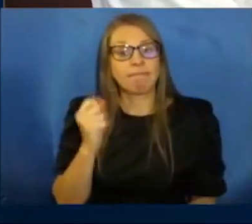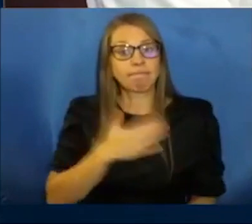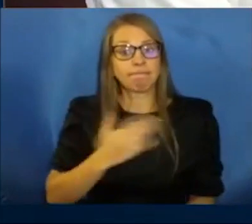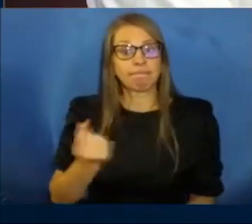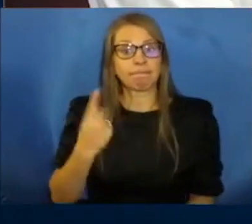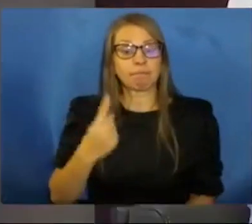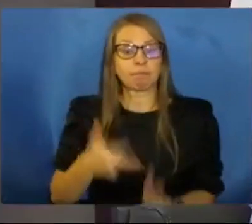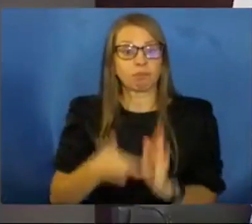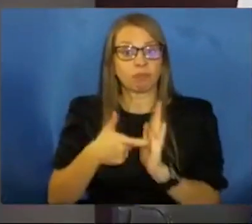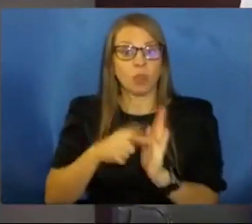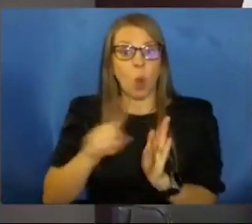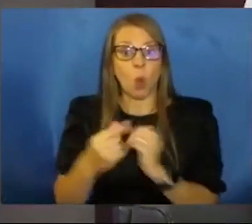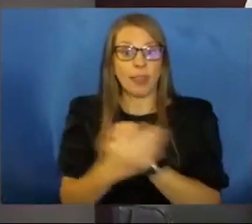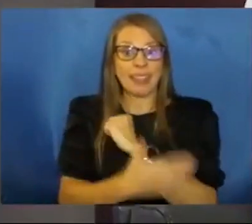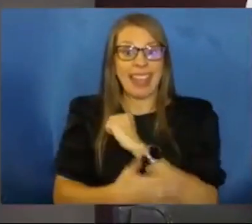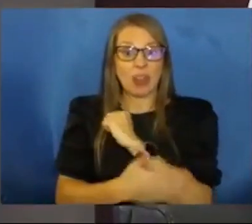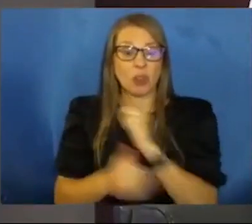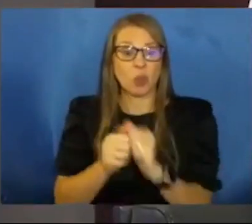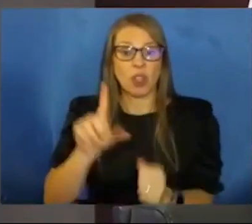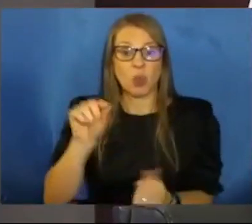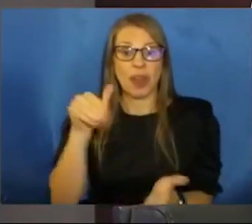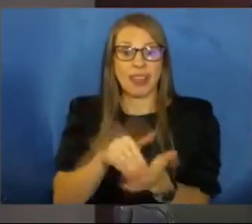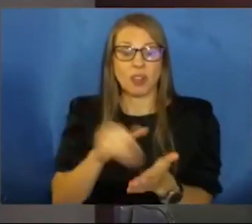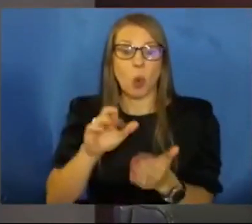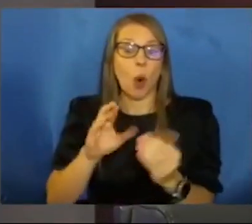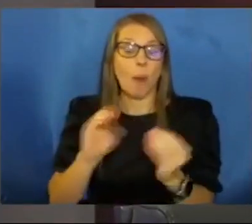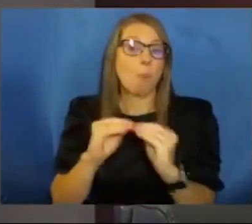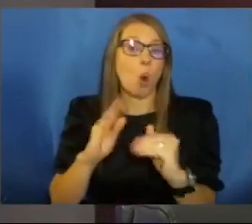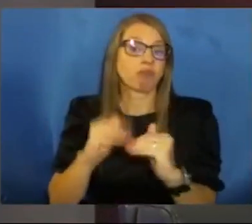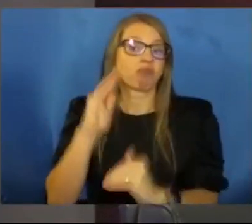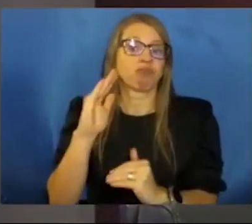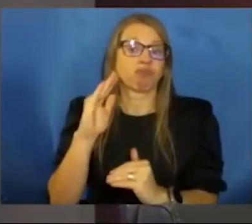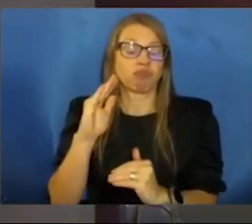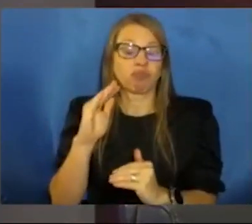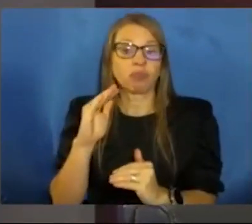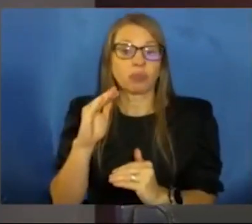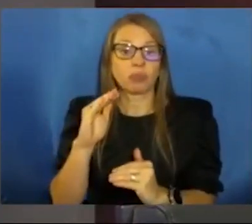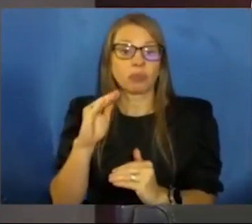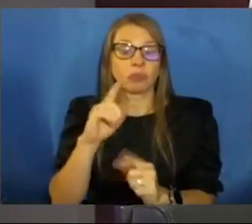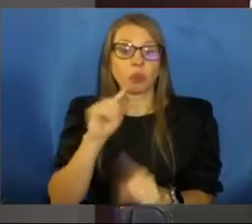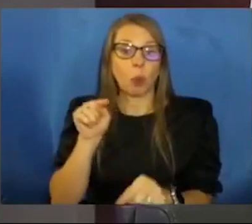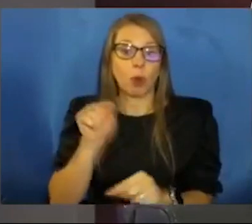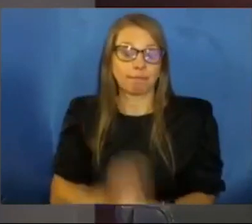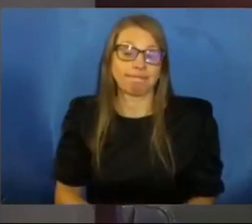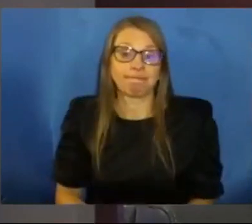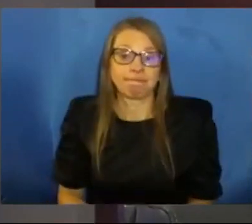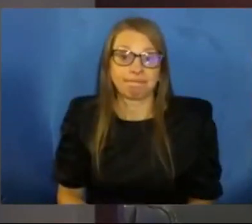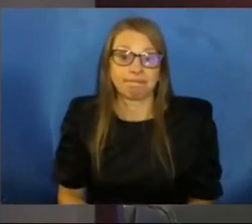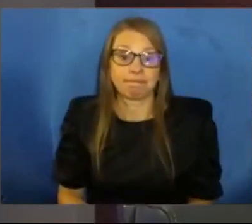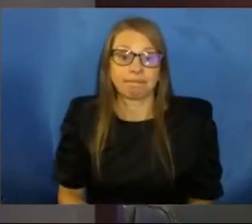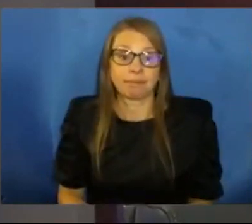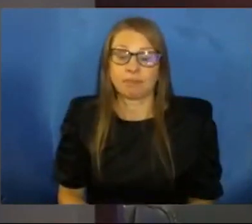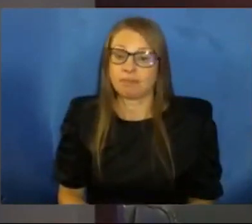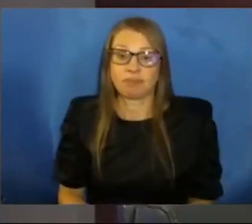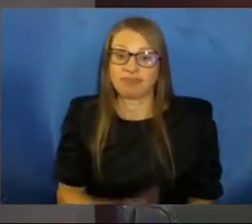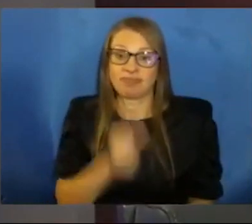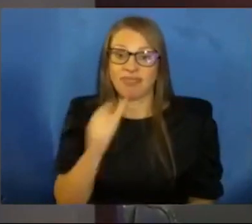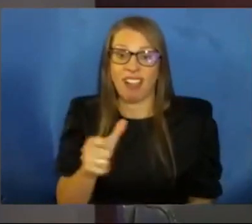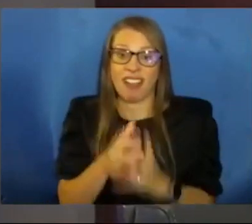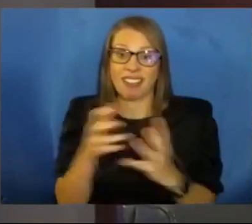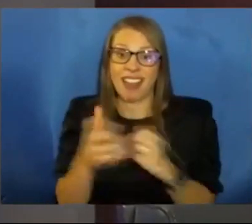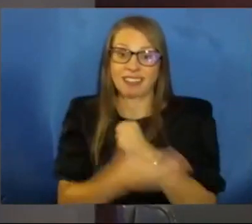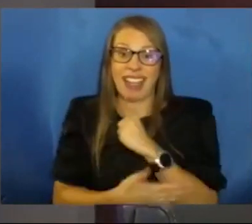Hawkinson and I are both laughing, but and it depends on the heat map. But if you look at the New York Times heat map, it's white, except for a couple of dots. And to my